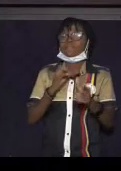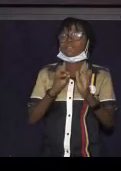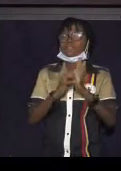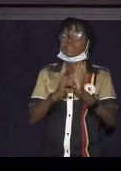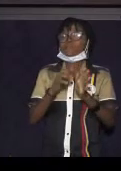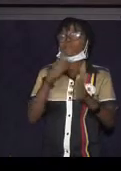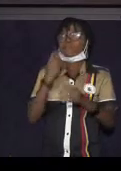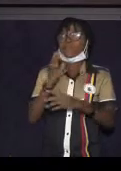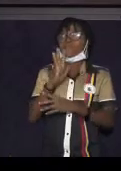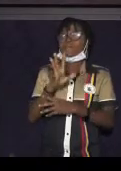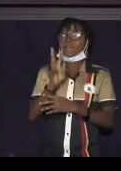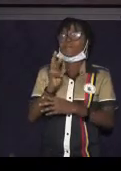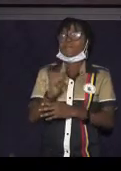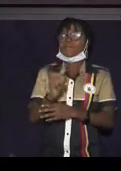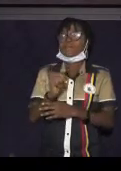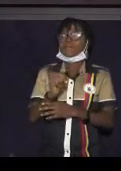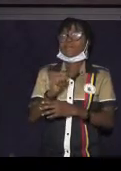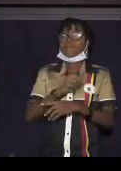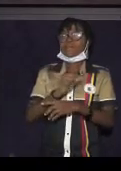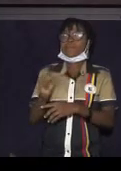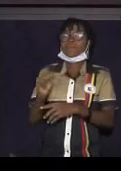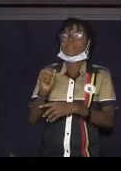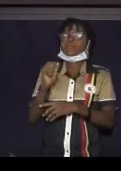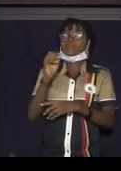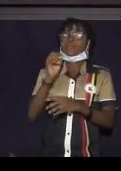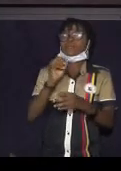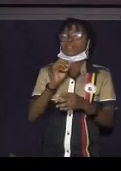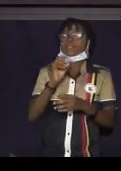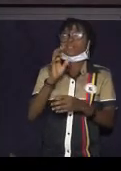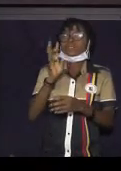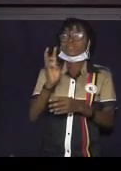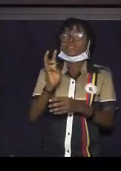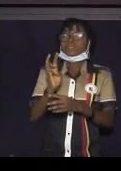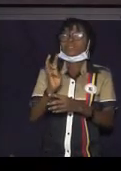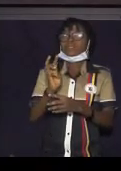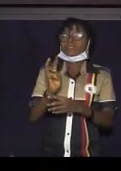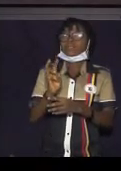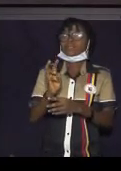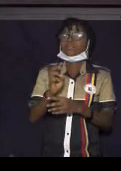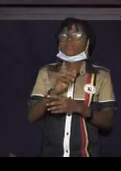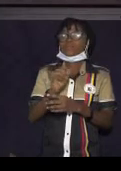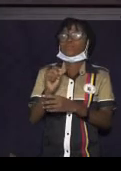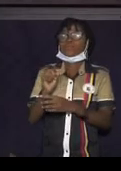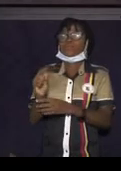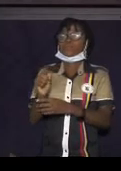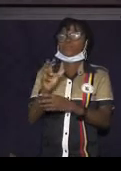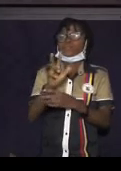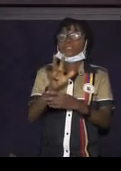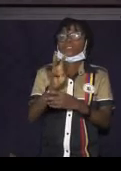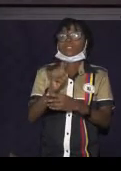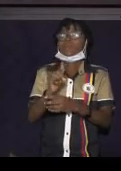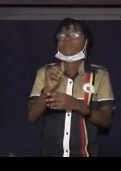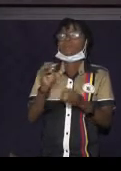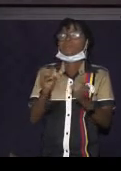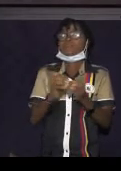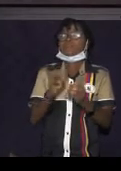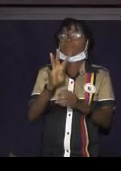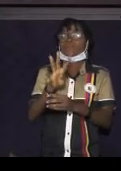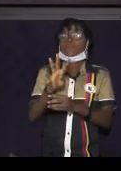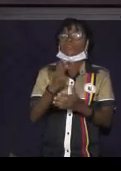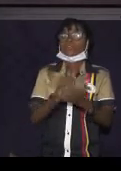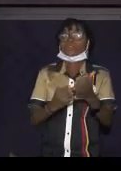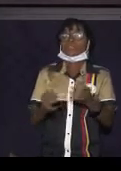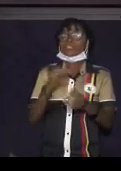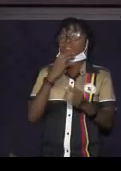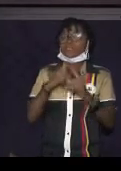solve 5m minus 6 equals 3m plus 4. Now something is